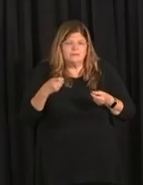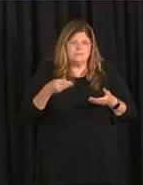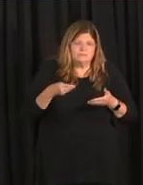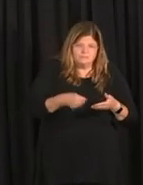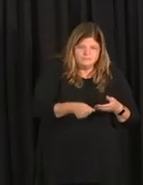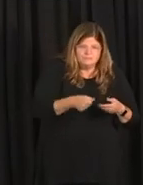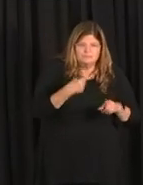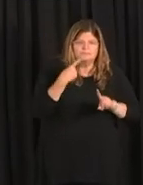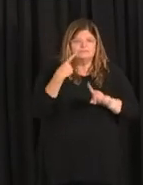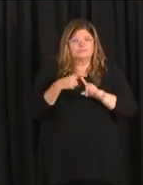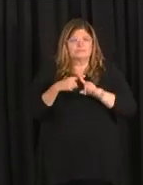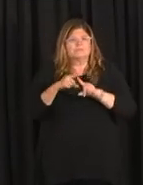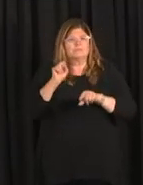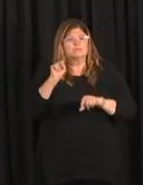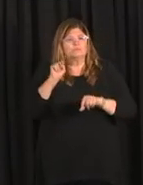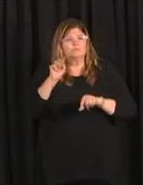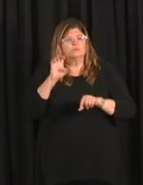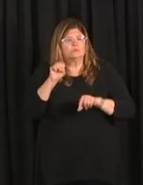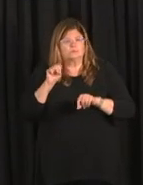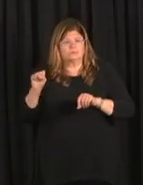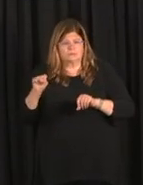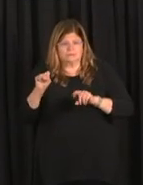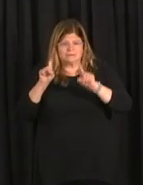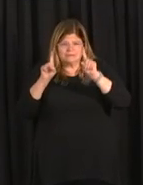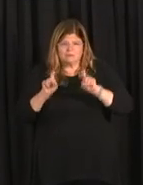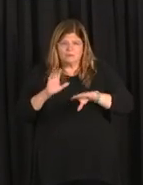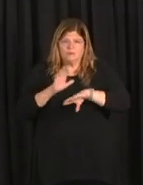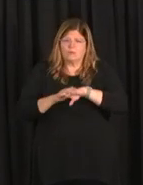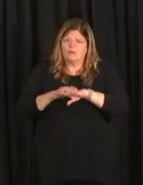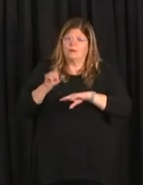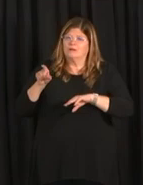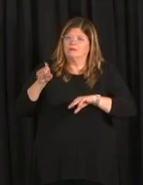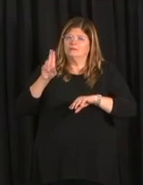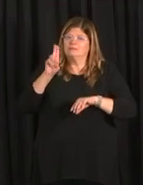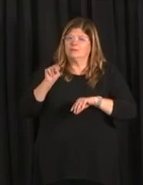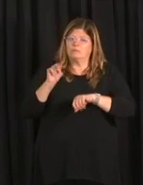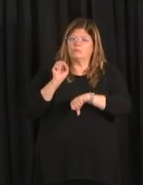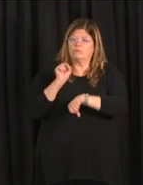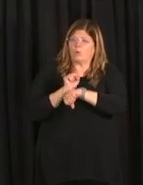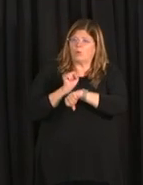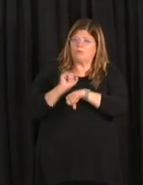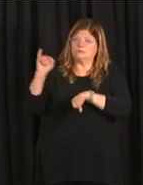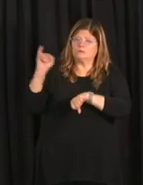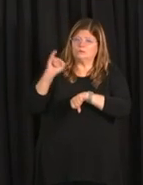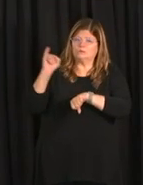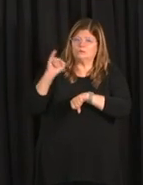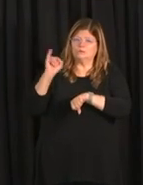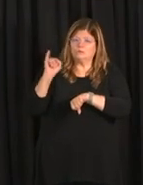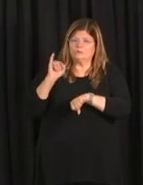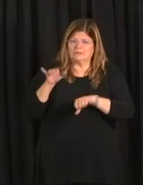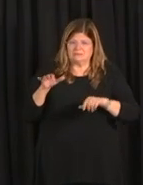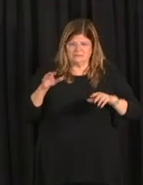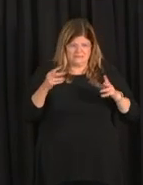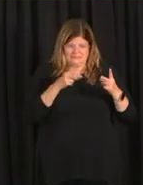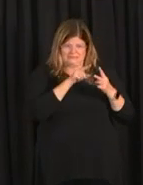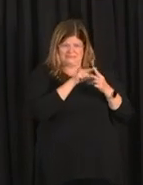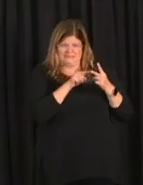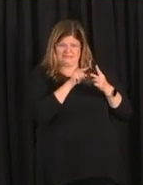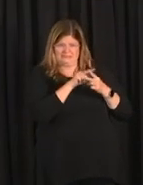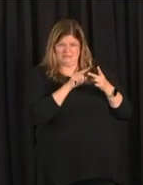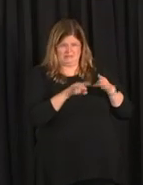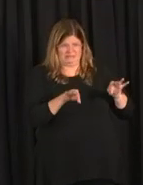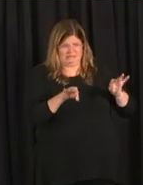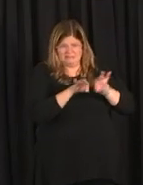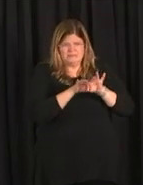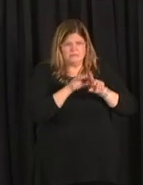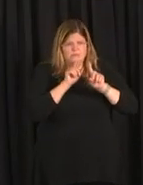on the unemployment insurance fund. Both of these are pretty critical financial reports that will be coming out, I guess, within the next weeks or